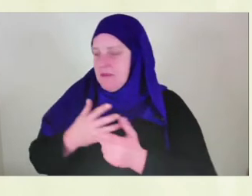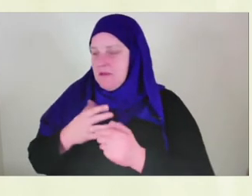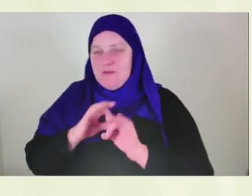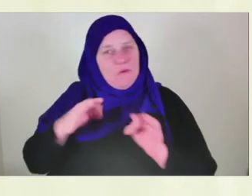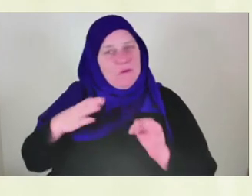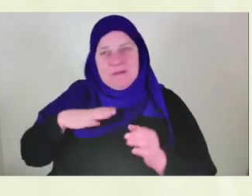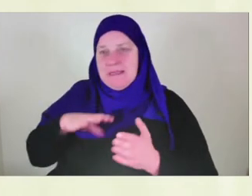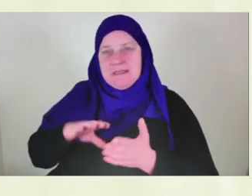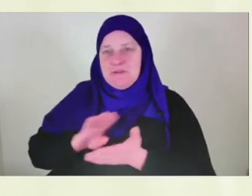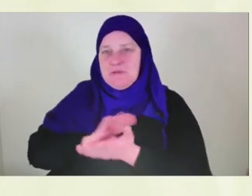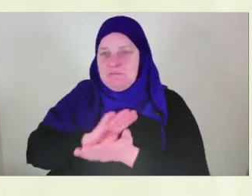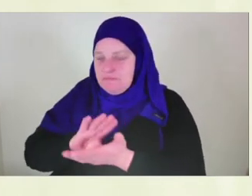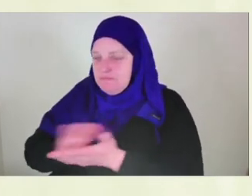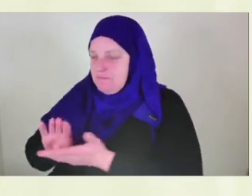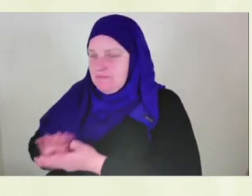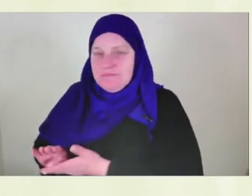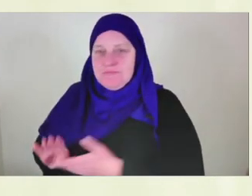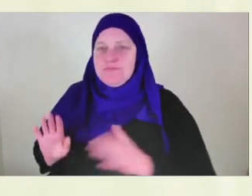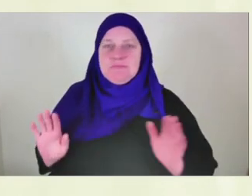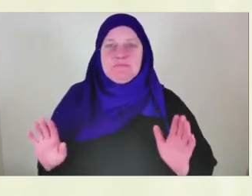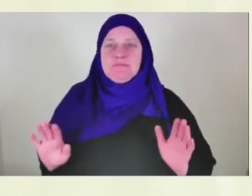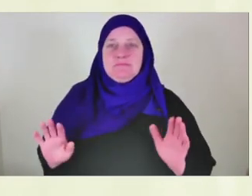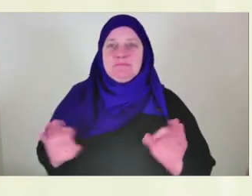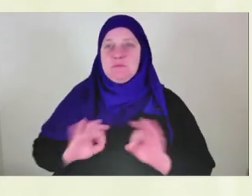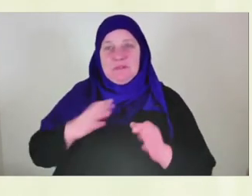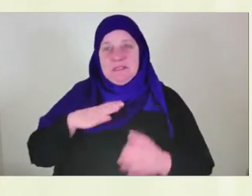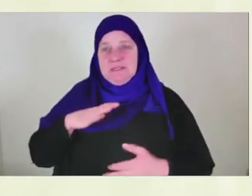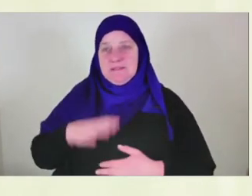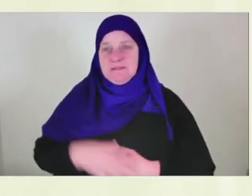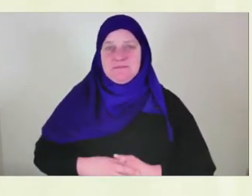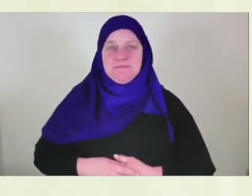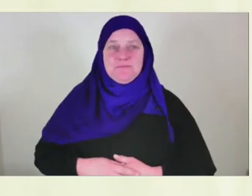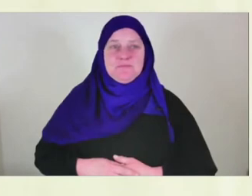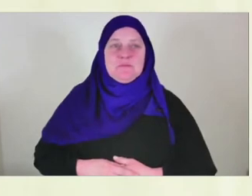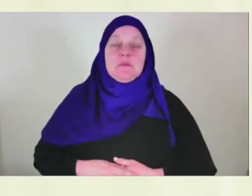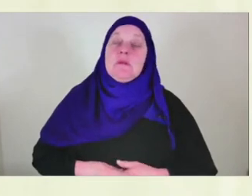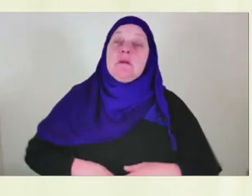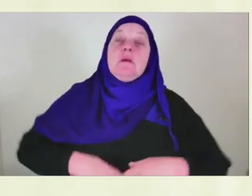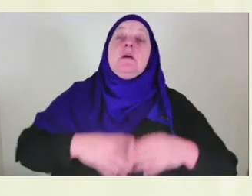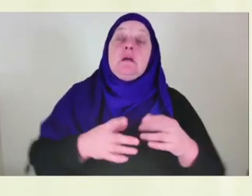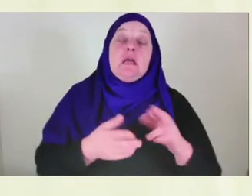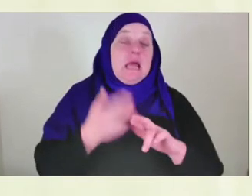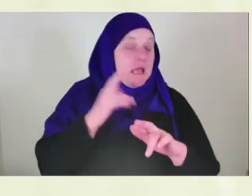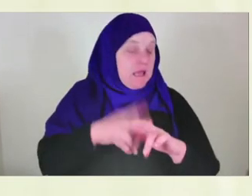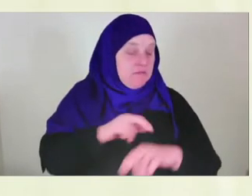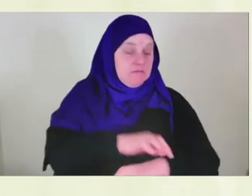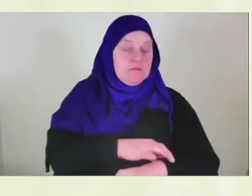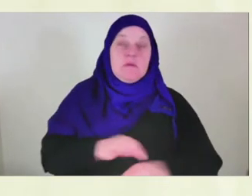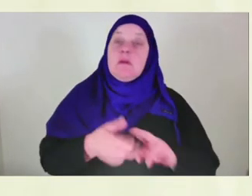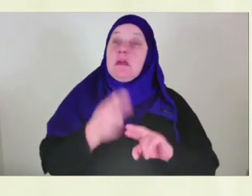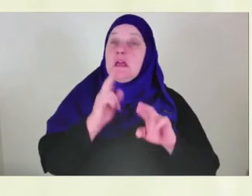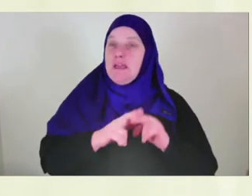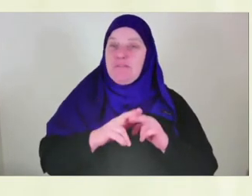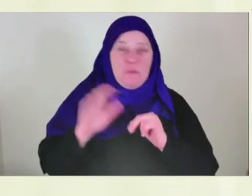necessity, you know, then that has that exemption. Yeah. Now,